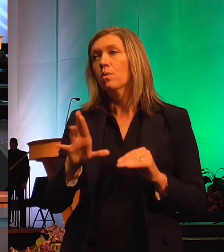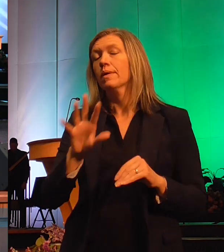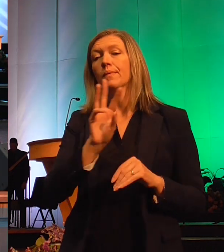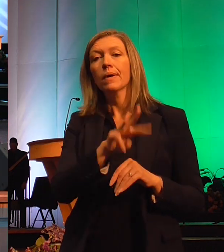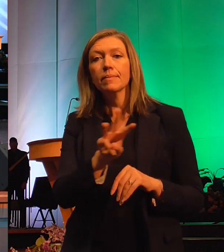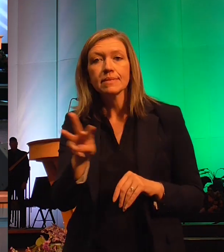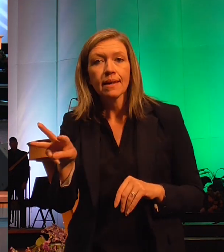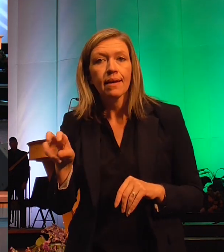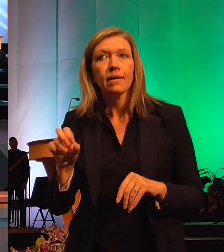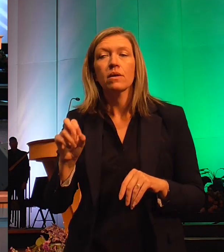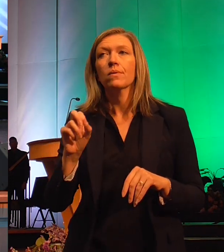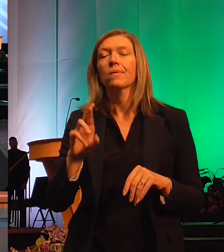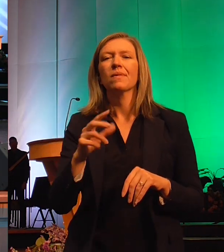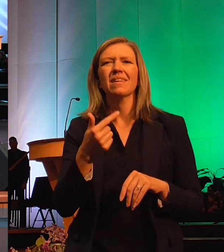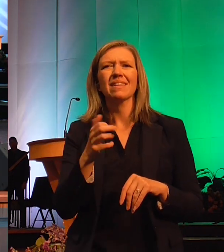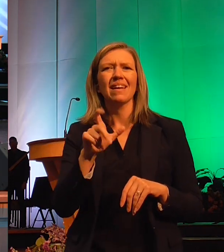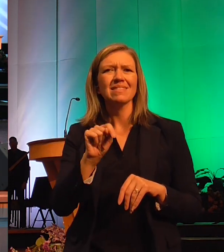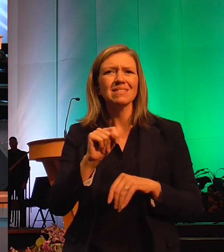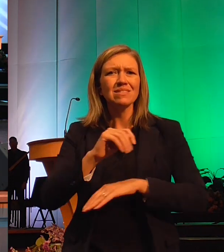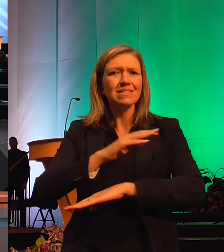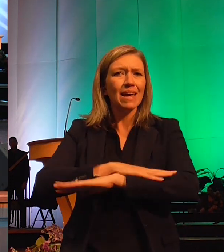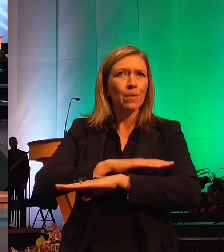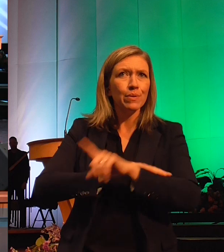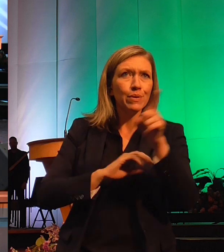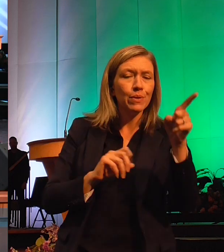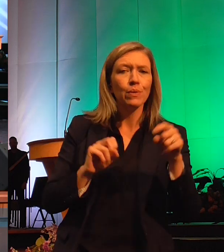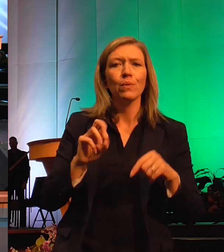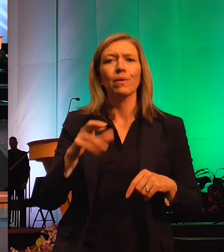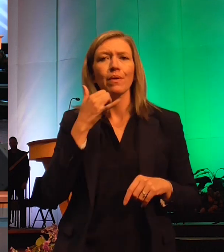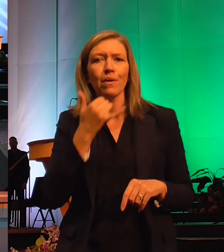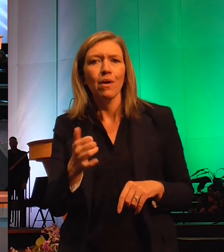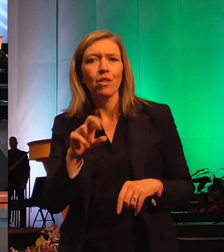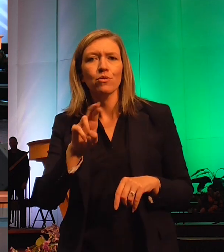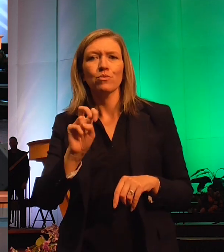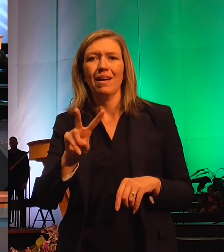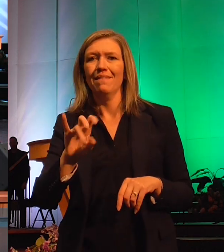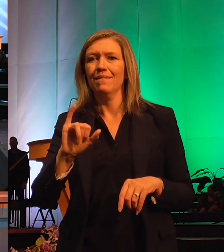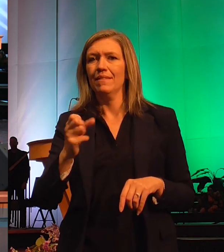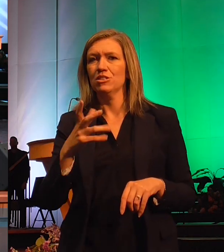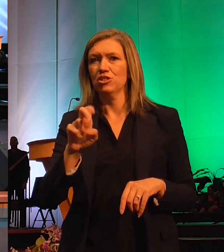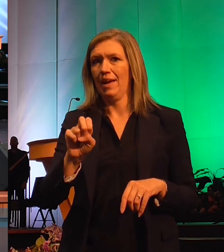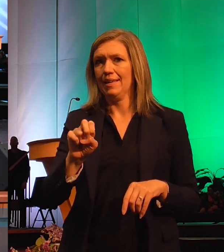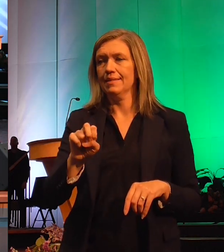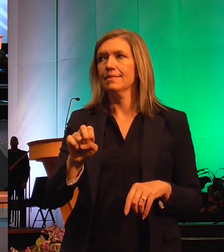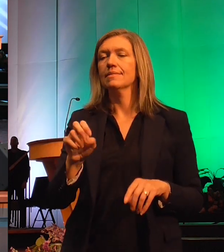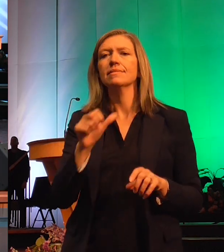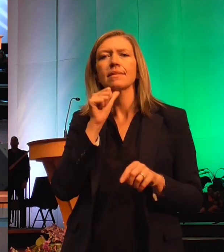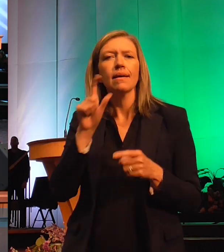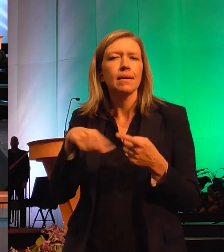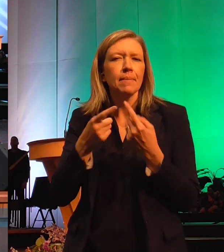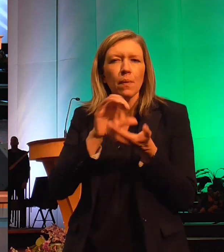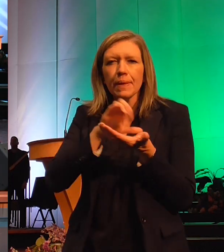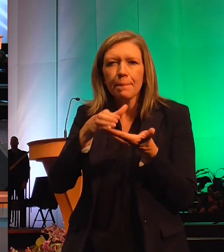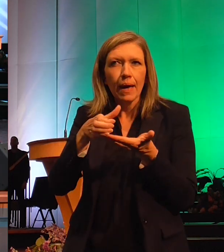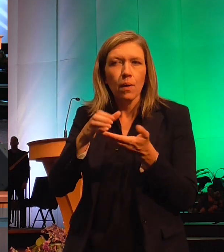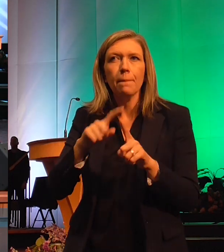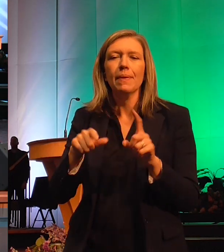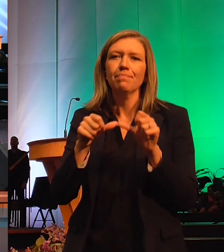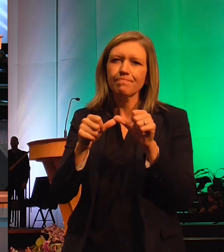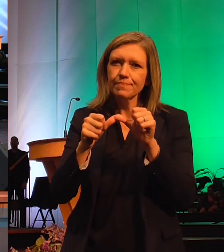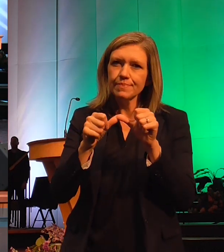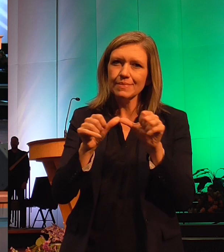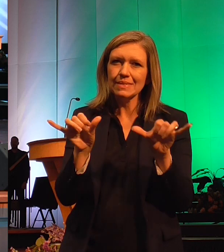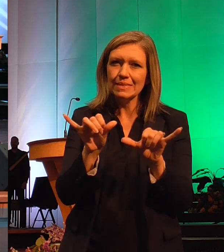website, or even going through our guest services counter, or calling Reverend Jackie at the office. It's not about the amount that you give, but that consistency helps keep